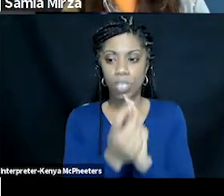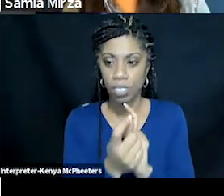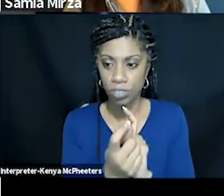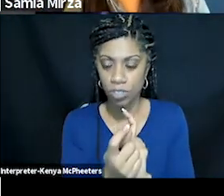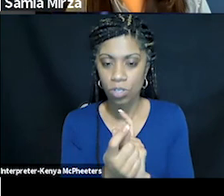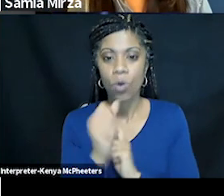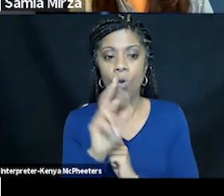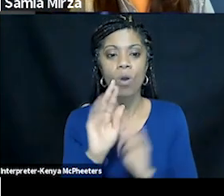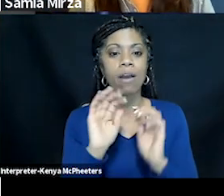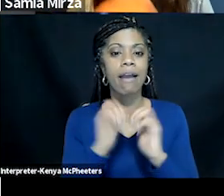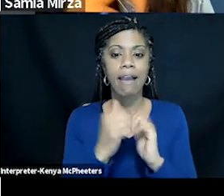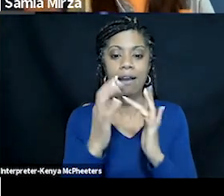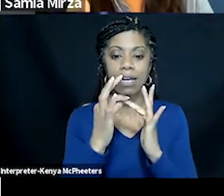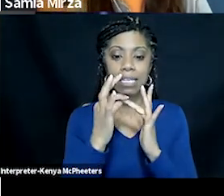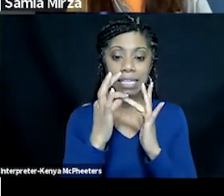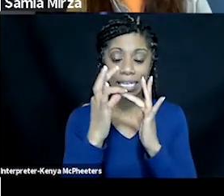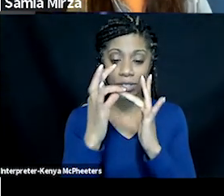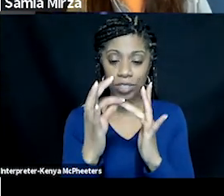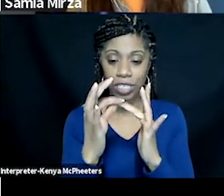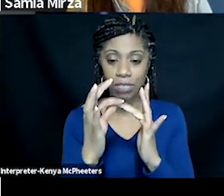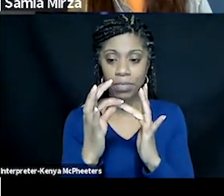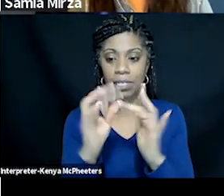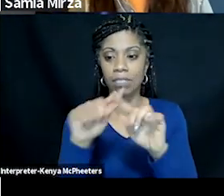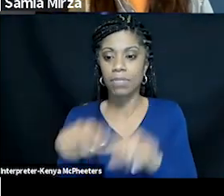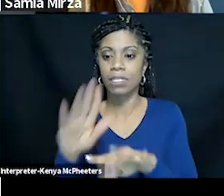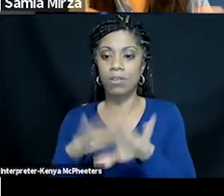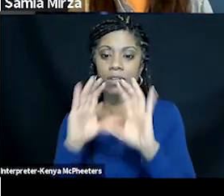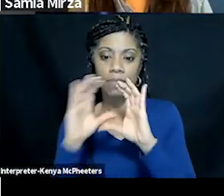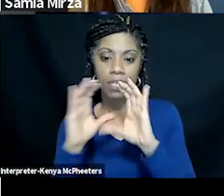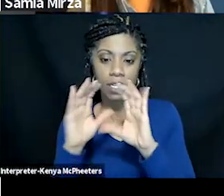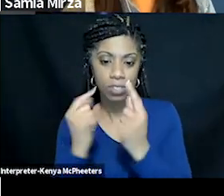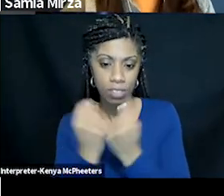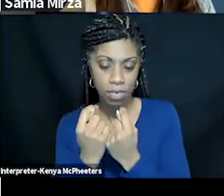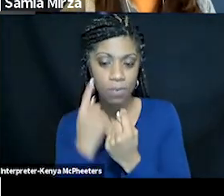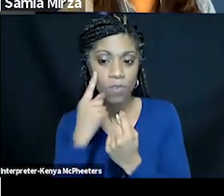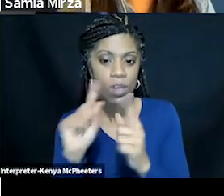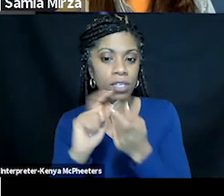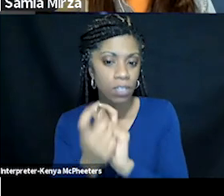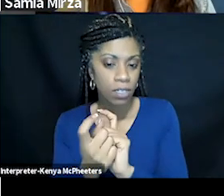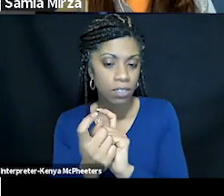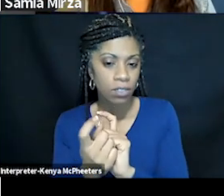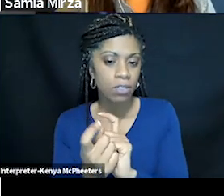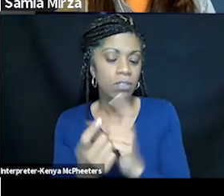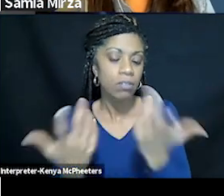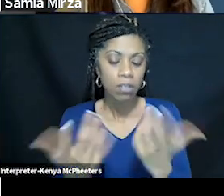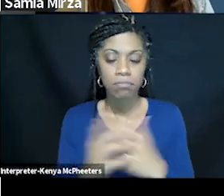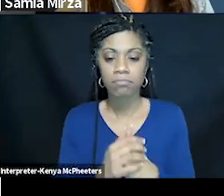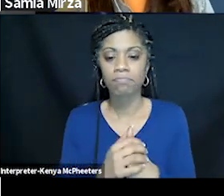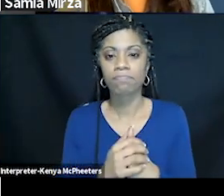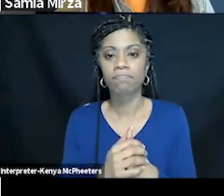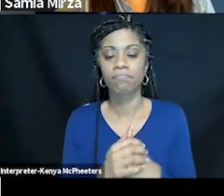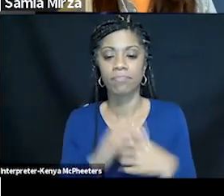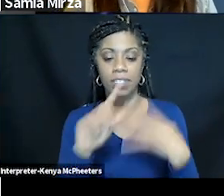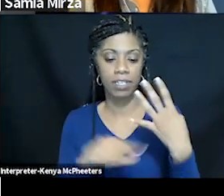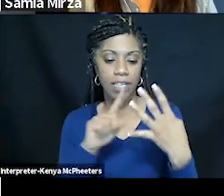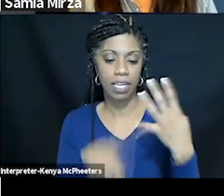drove that change into communications. And so kind of all of the different angles of the work there. And then the last